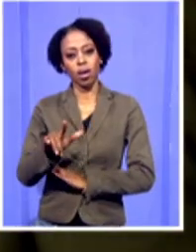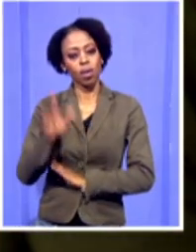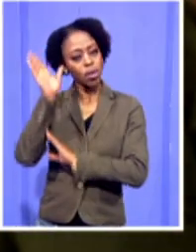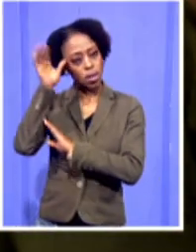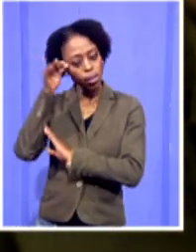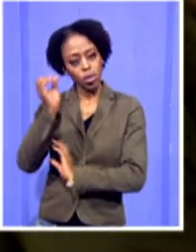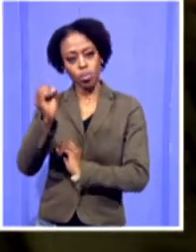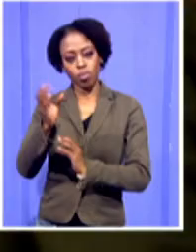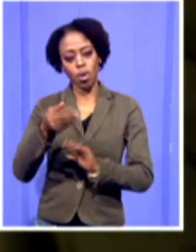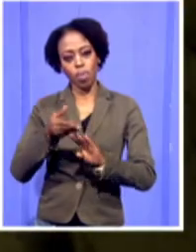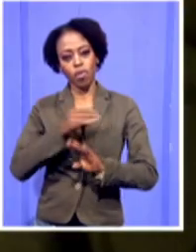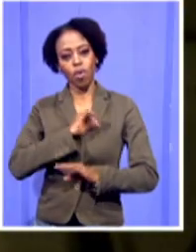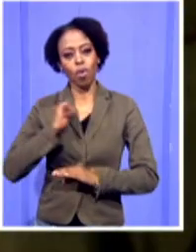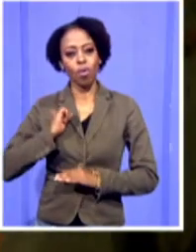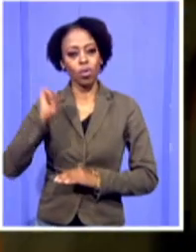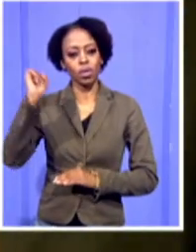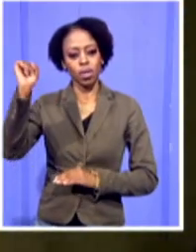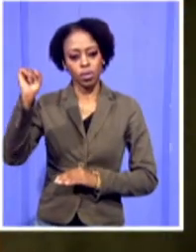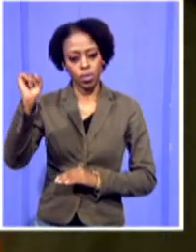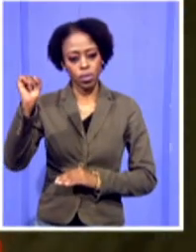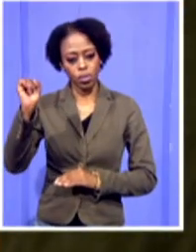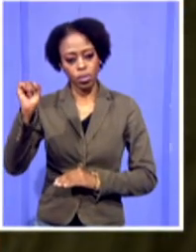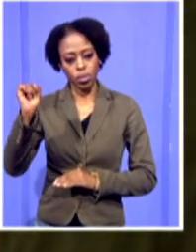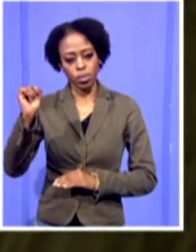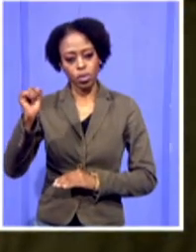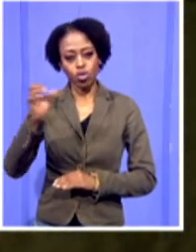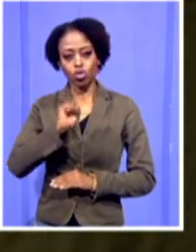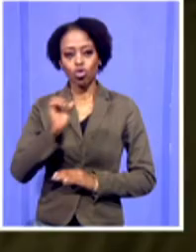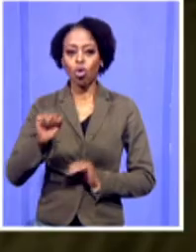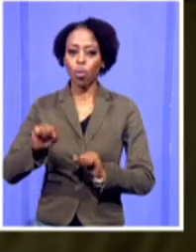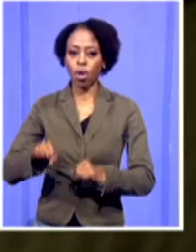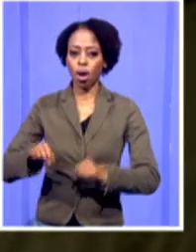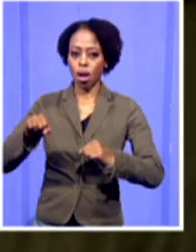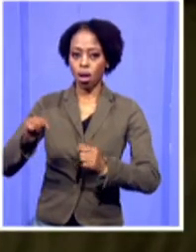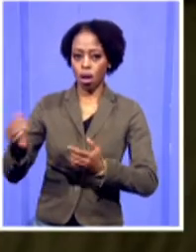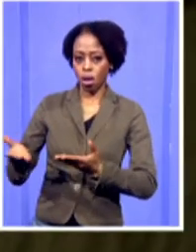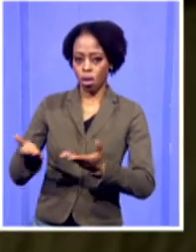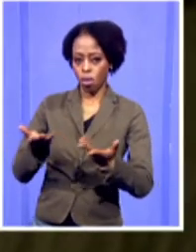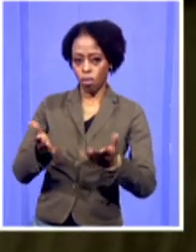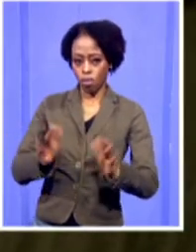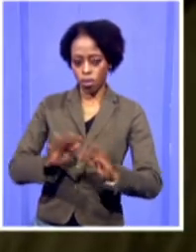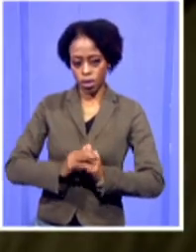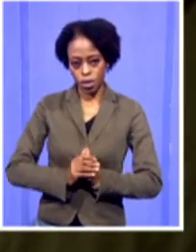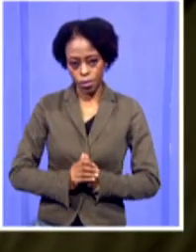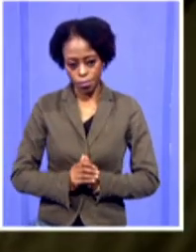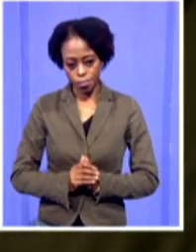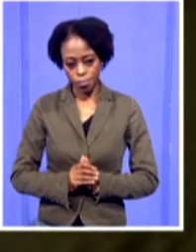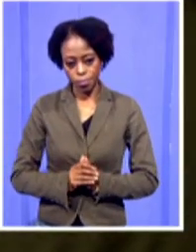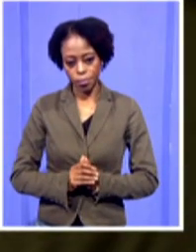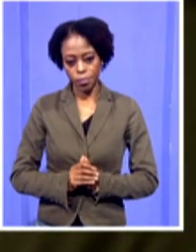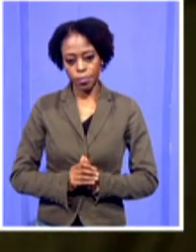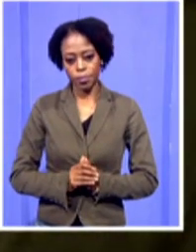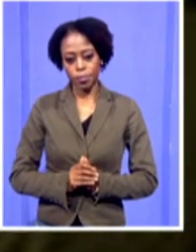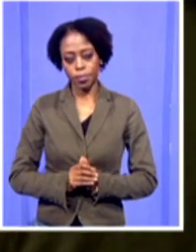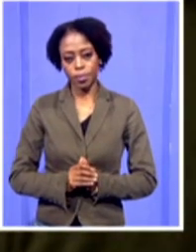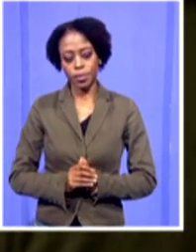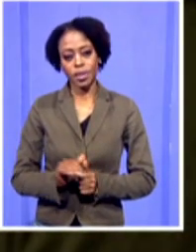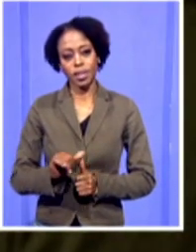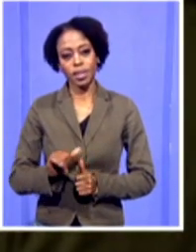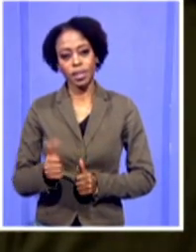before COSATU. We allowed that. And we adopted